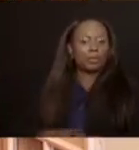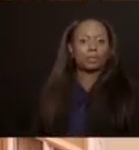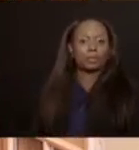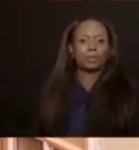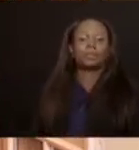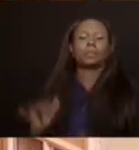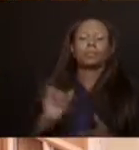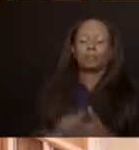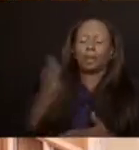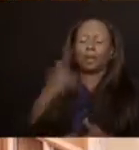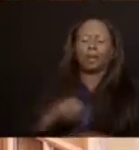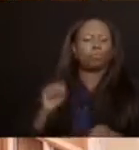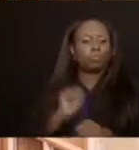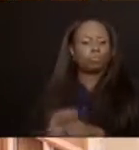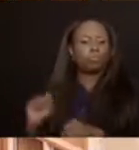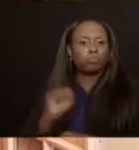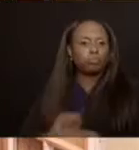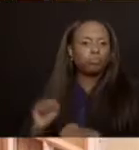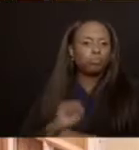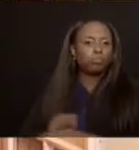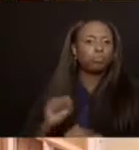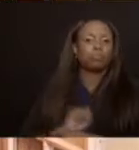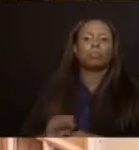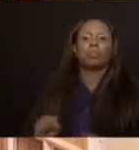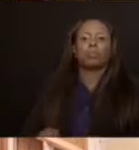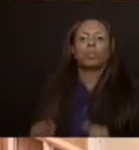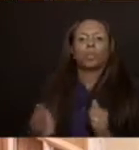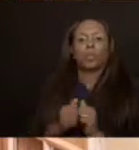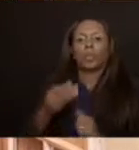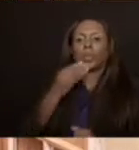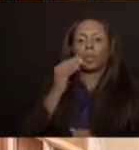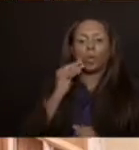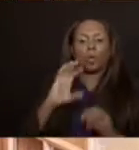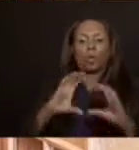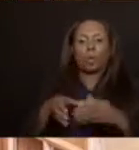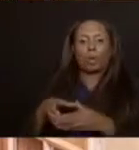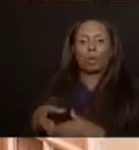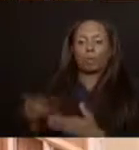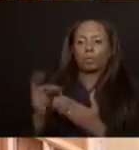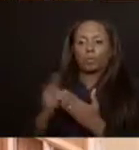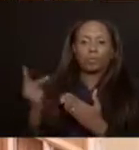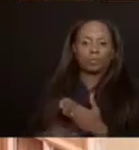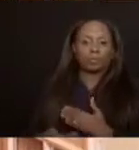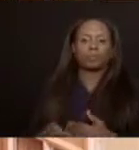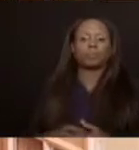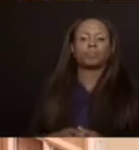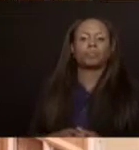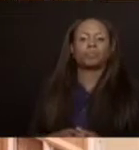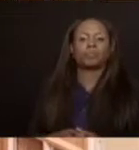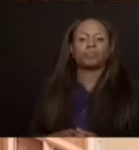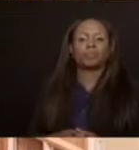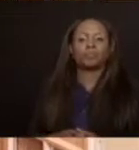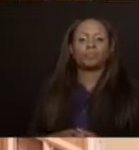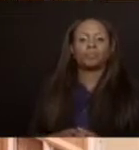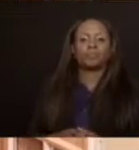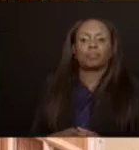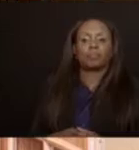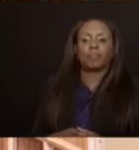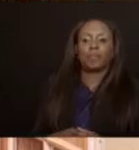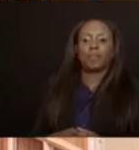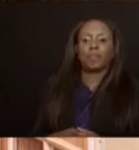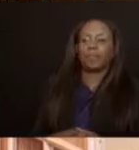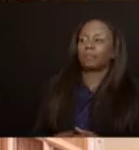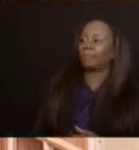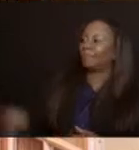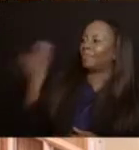we're working so hard to get the triaging right with the home quarantine program. And my friends, last Sunday night, we told you that. We told you this is a